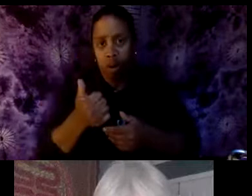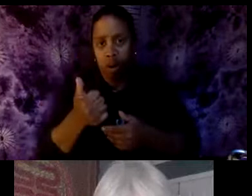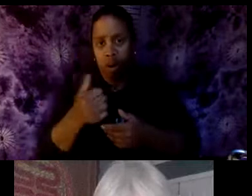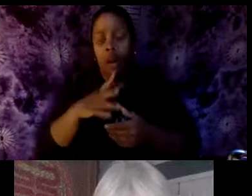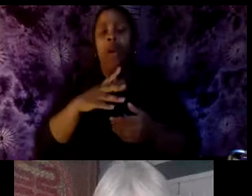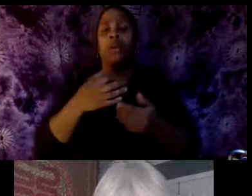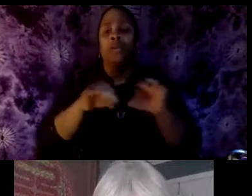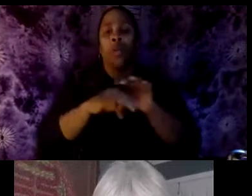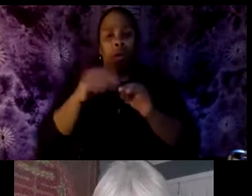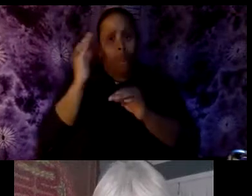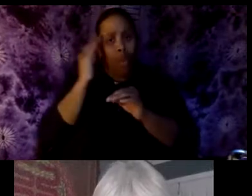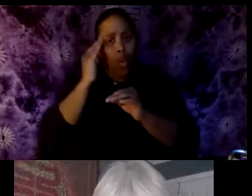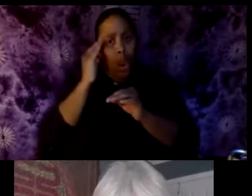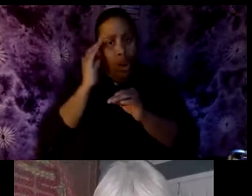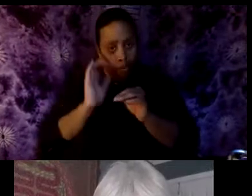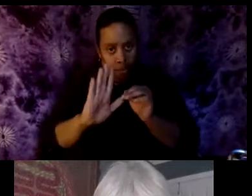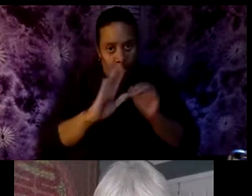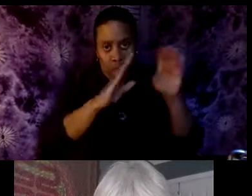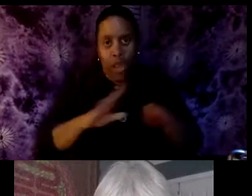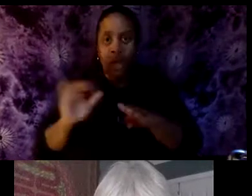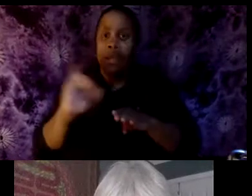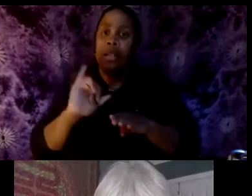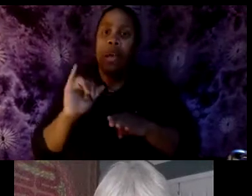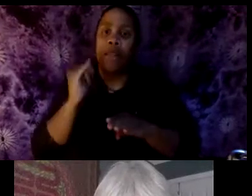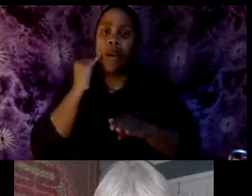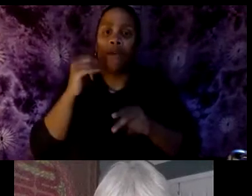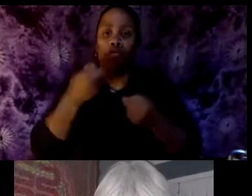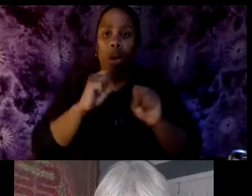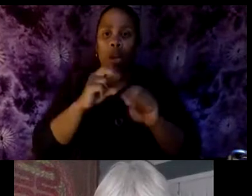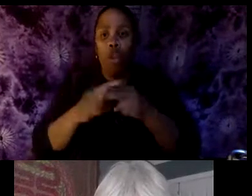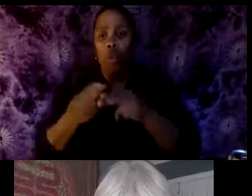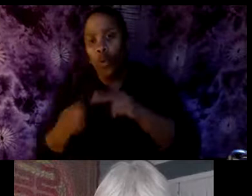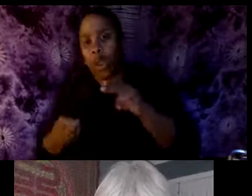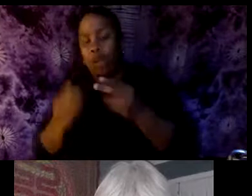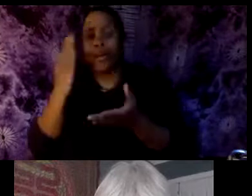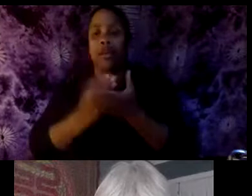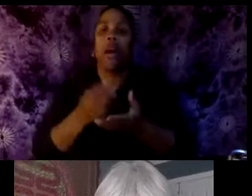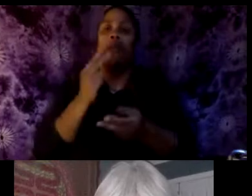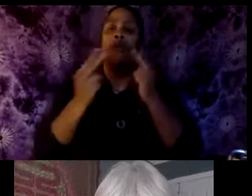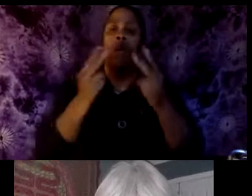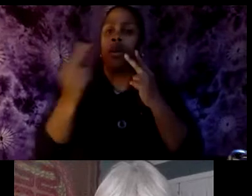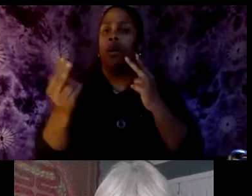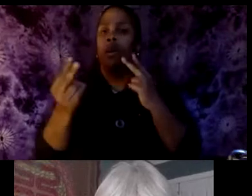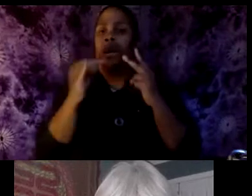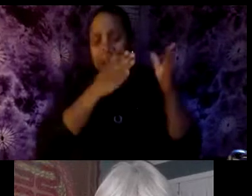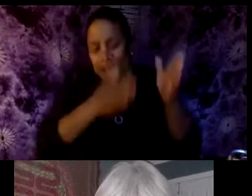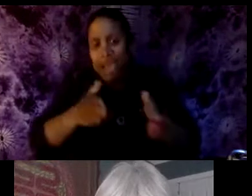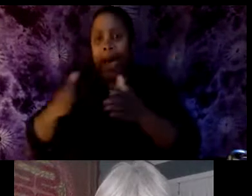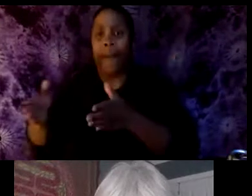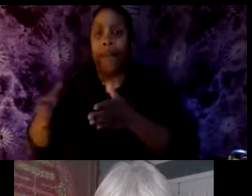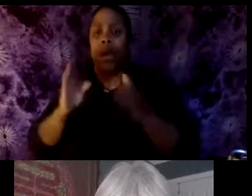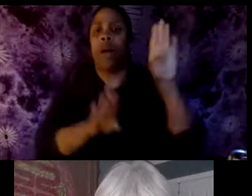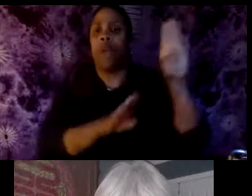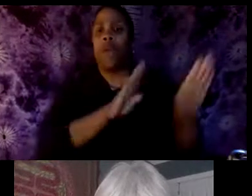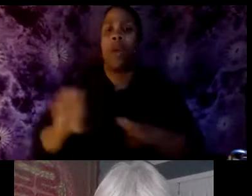of it as like what you would do to lose weight or what you would do to quit smoking. It's really just a habit. It's a behavior pattern,